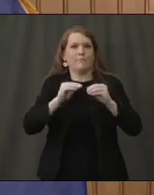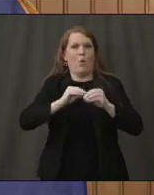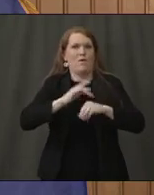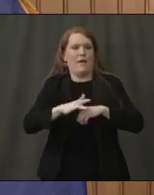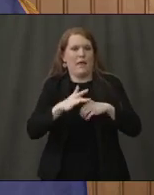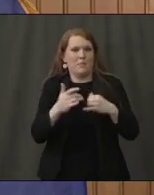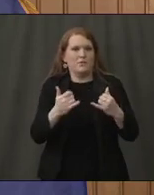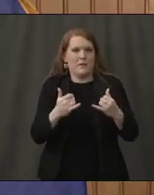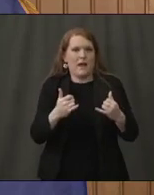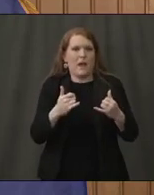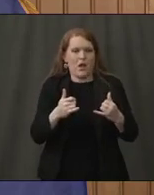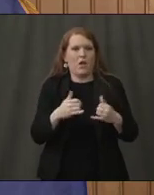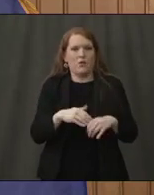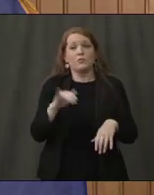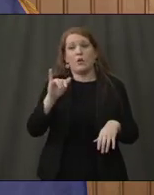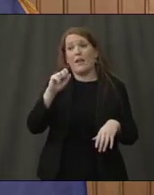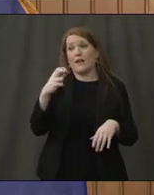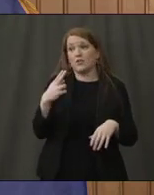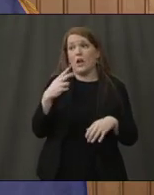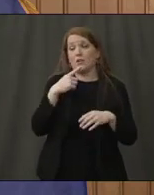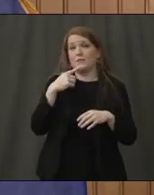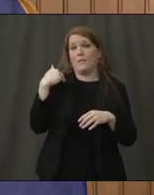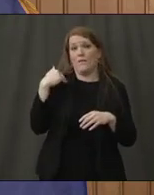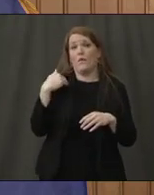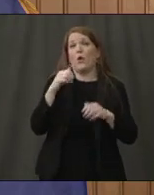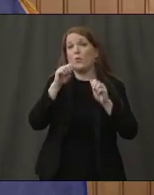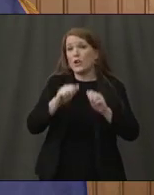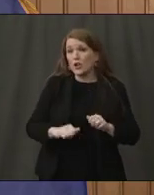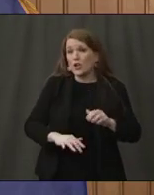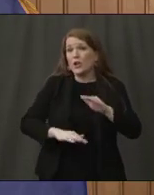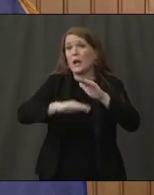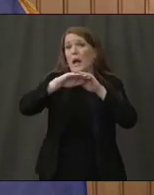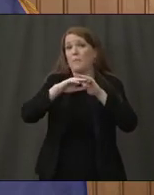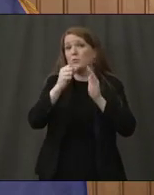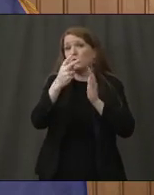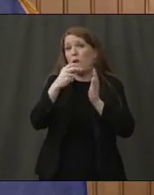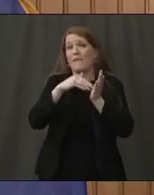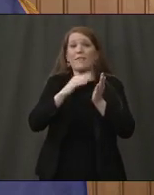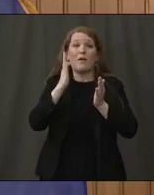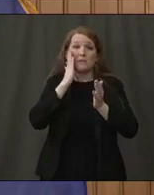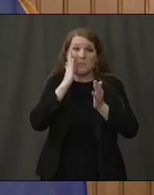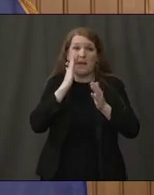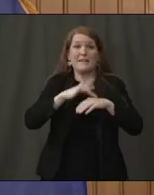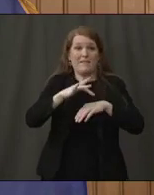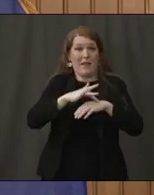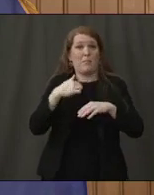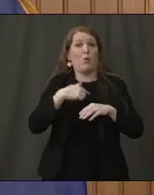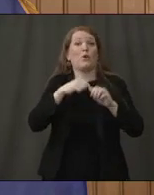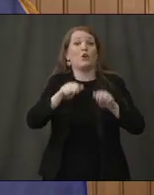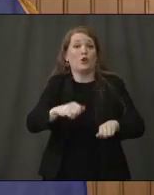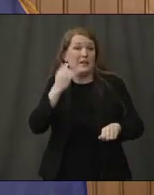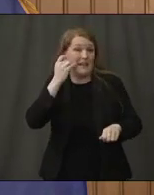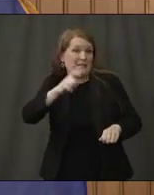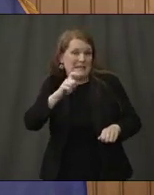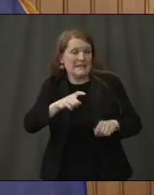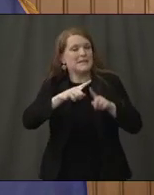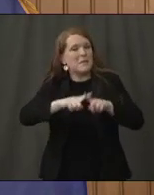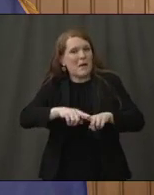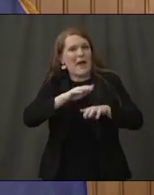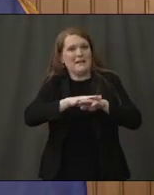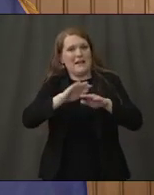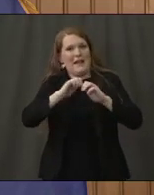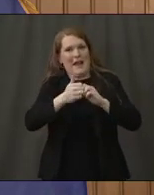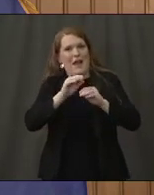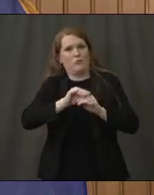as Josh said, we could get up to 12,000 as needed, depending on where the peak of this apex looks right now. We try